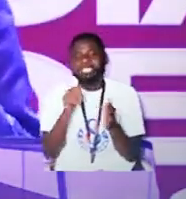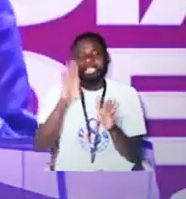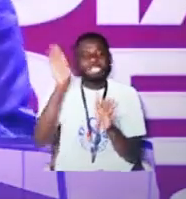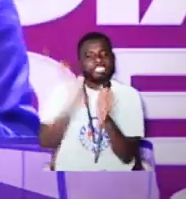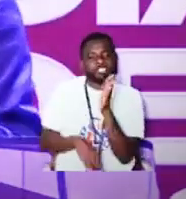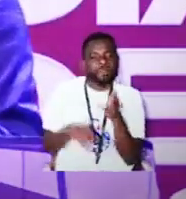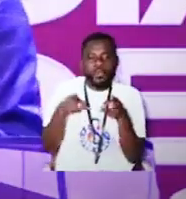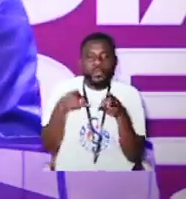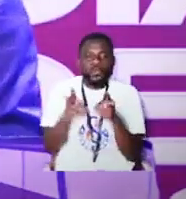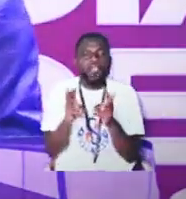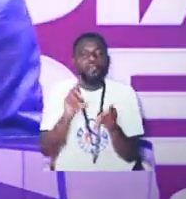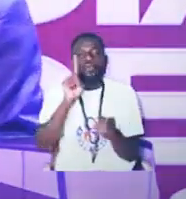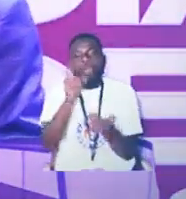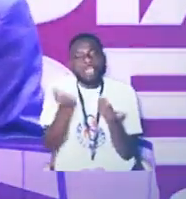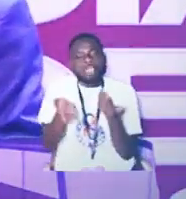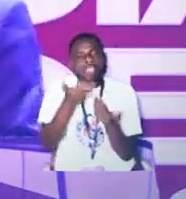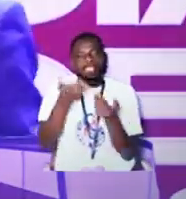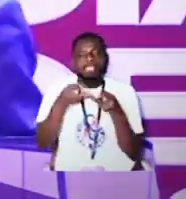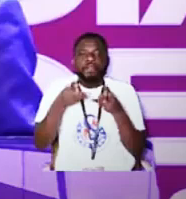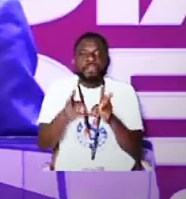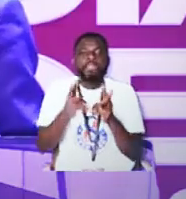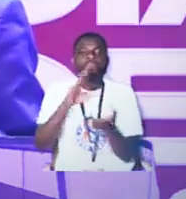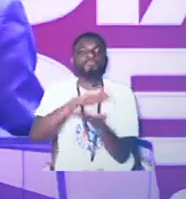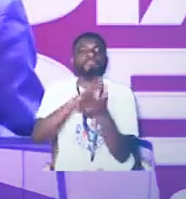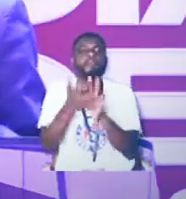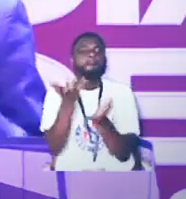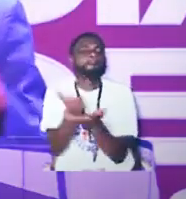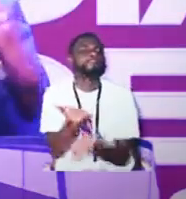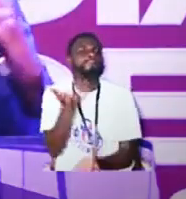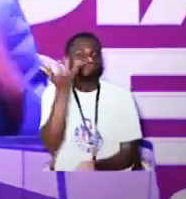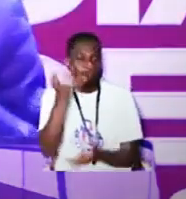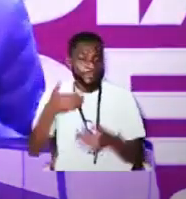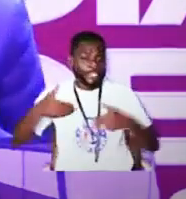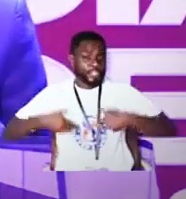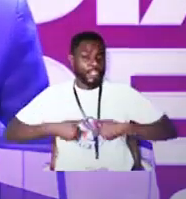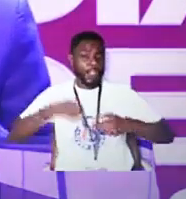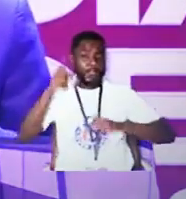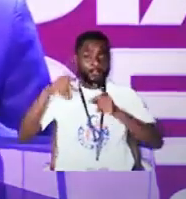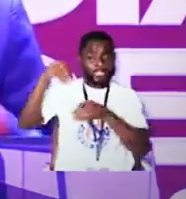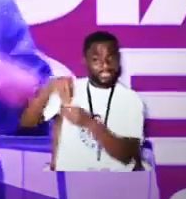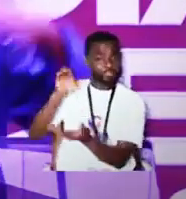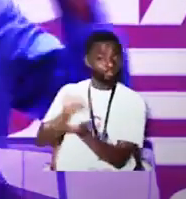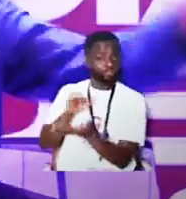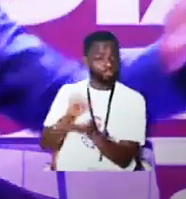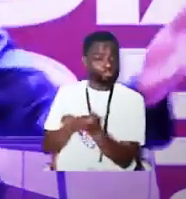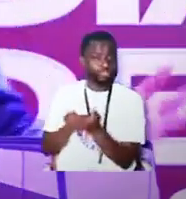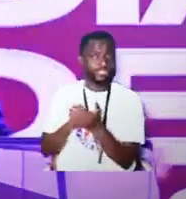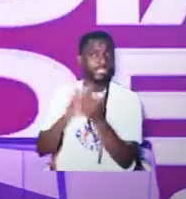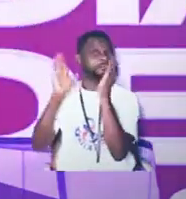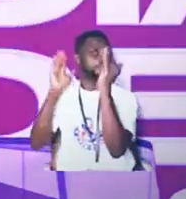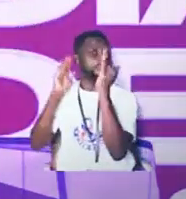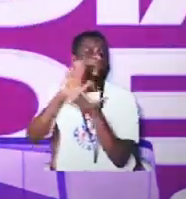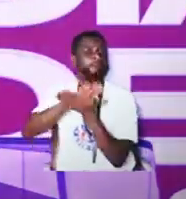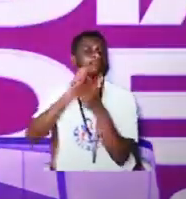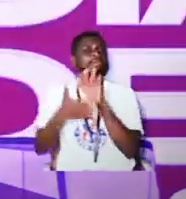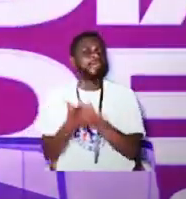it's one easier way of making wealth. So young people are in school and then they inspire to